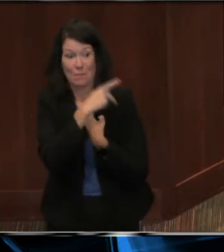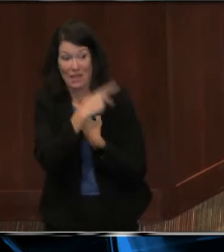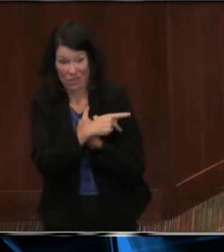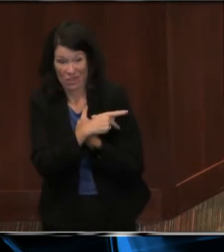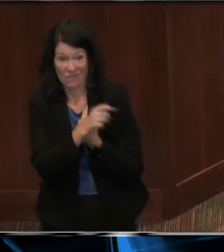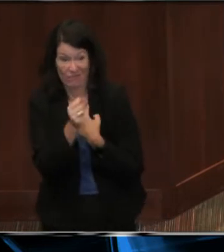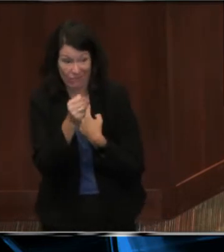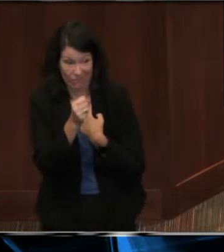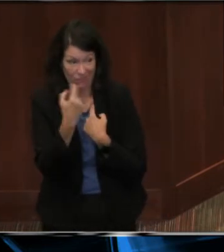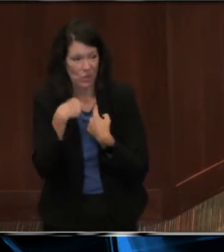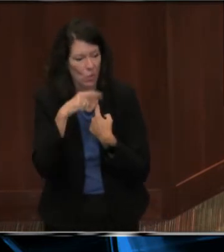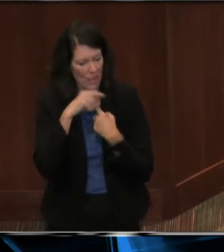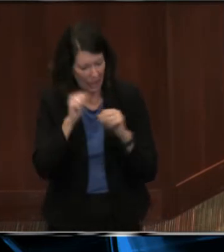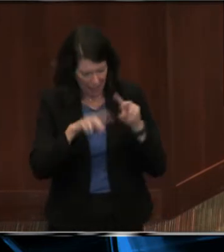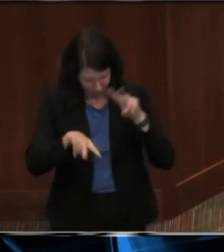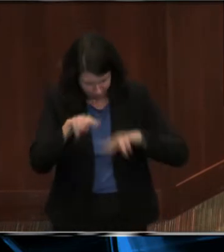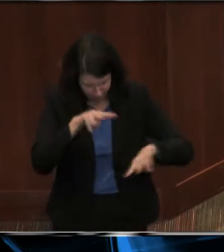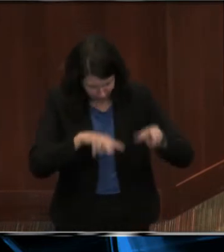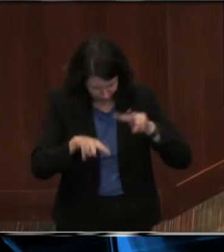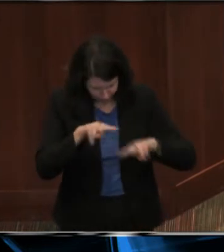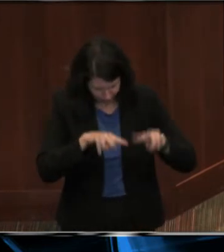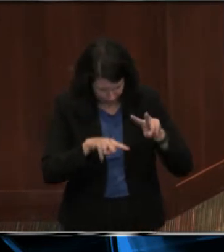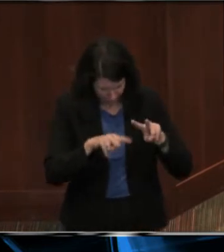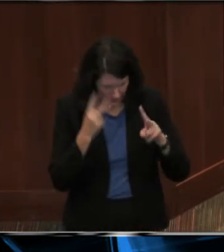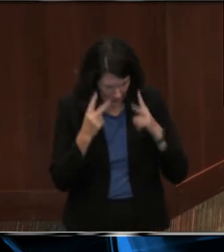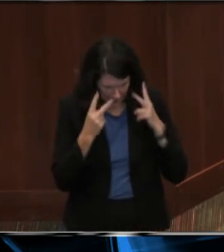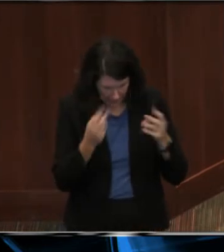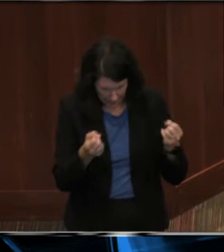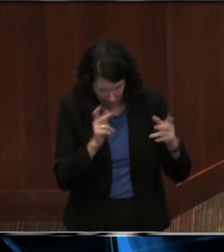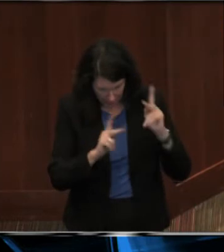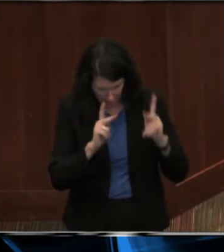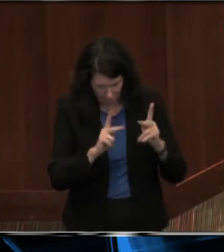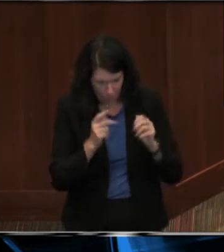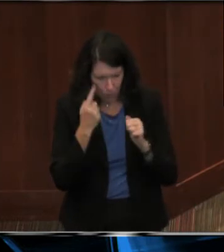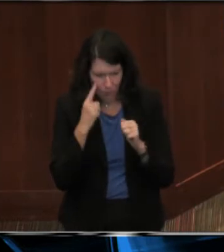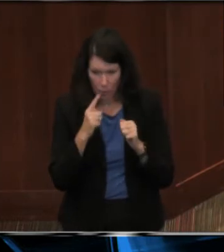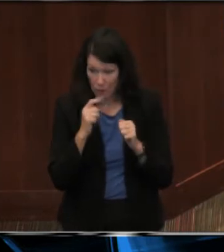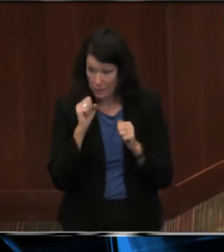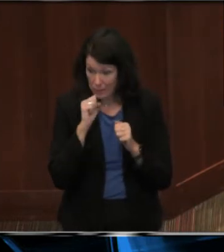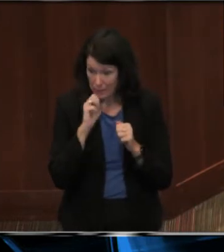patients. And so we can follow our census on our CEDARS,